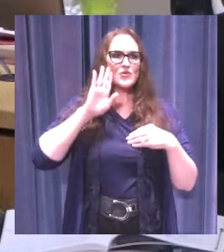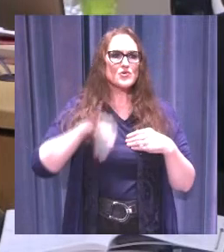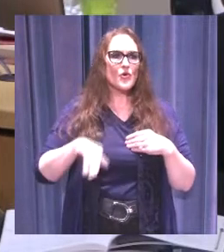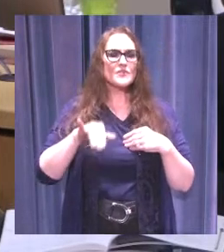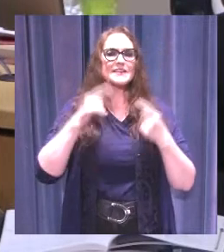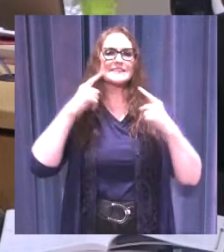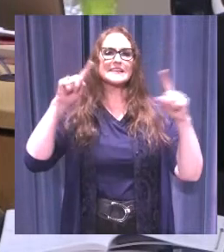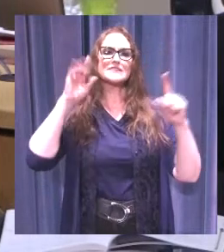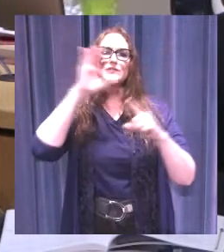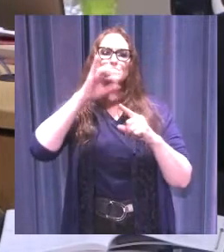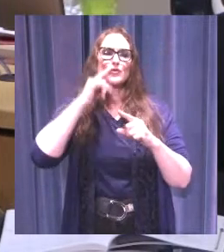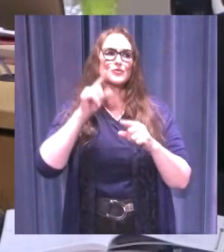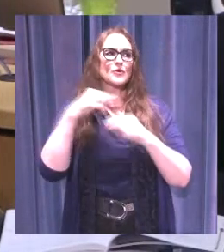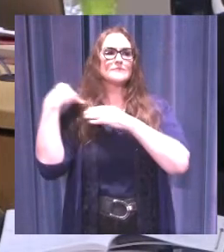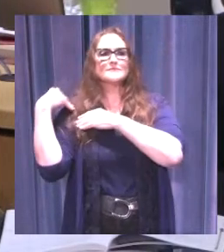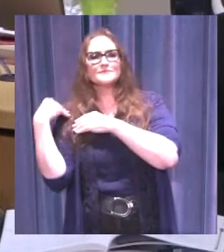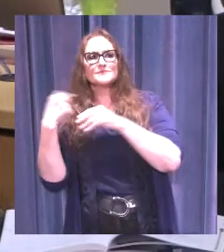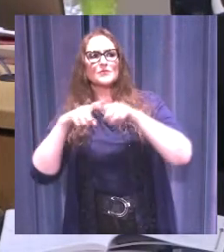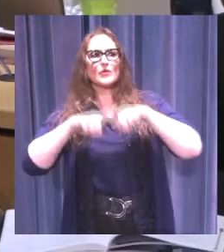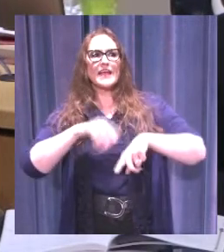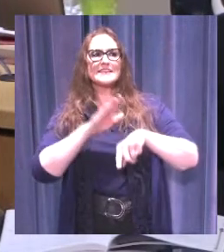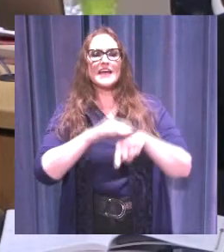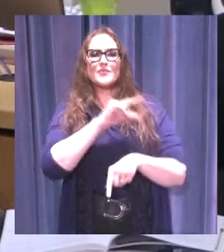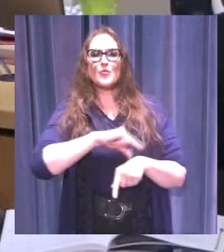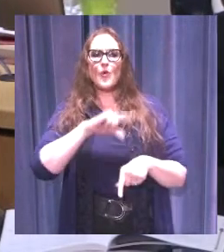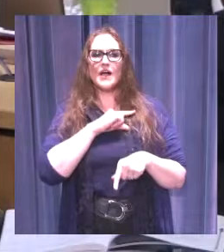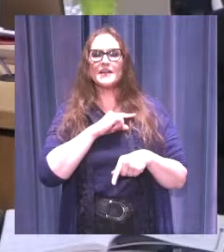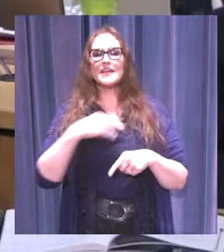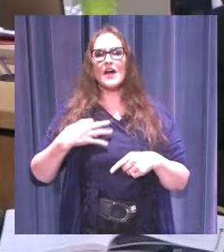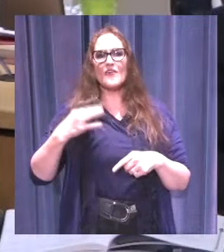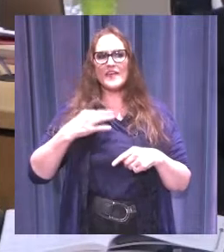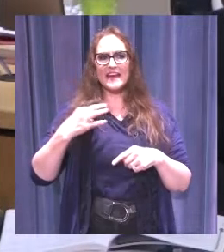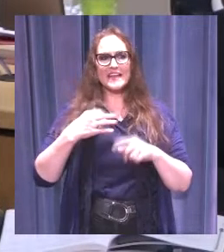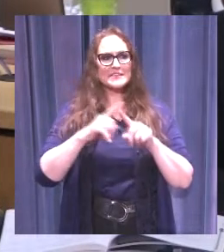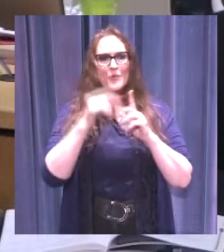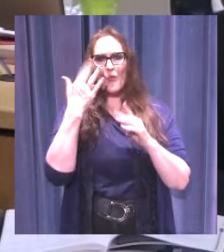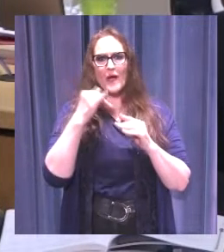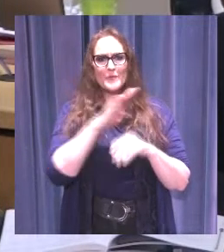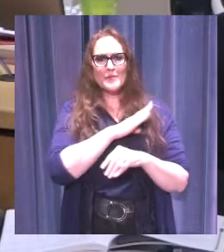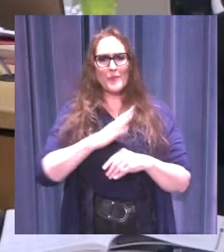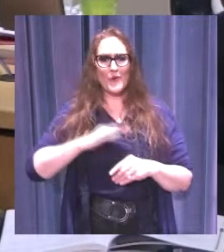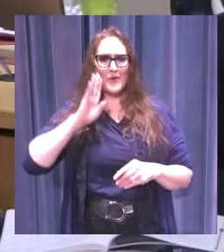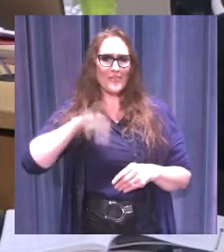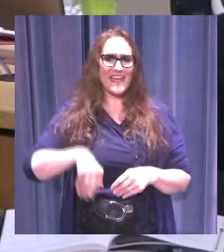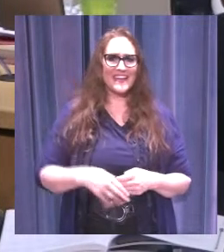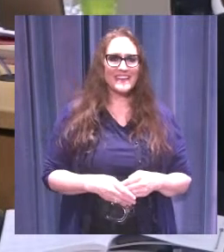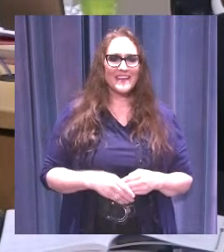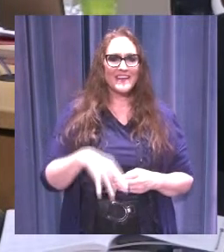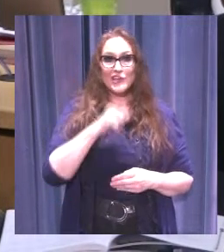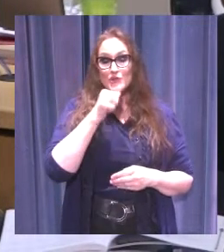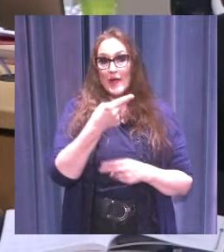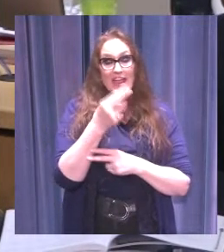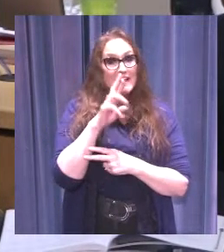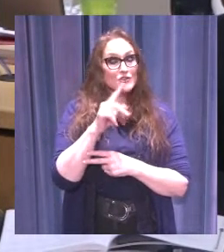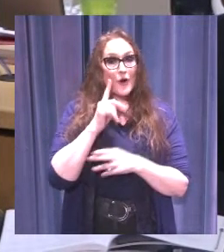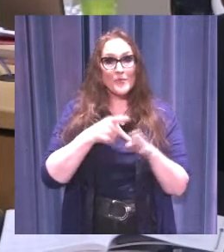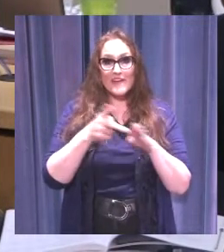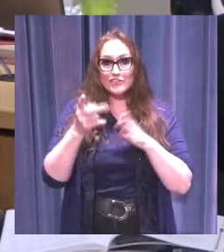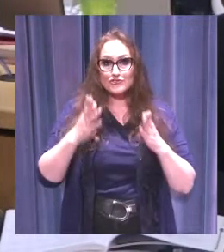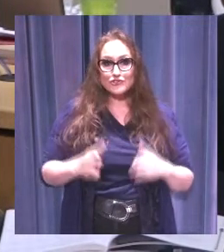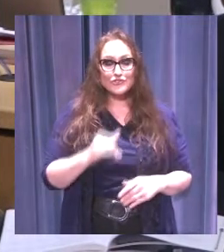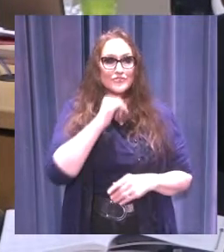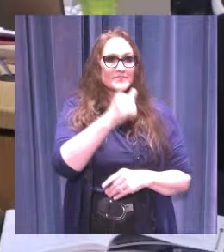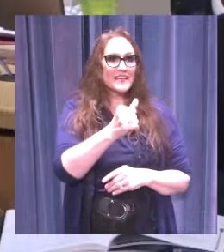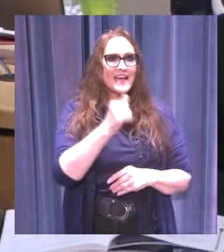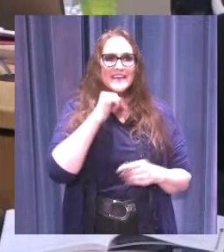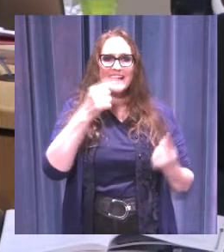search relies on the quality of candidates. Of course, why would this board know that? You are not HR professionals. You are not even